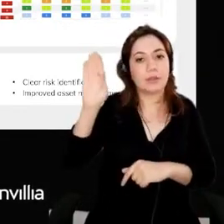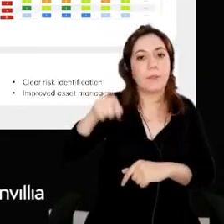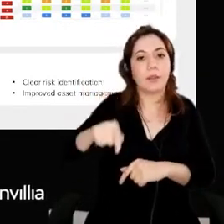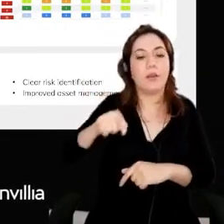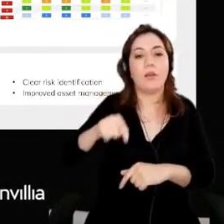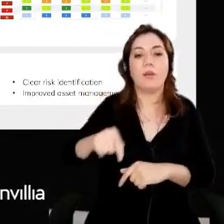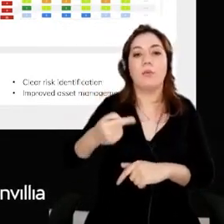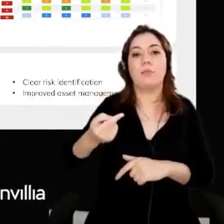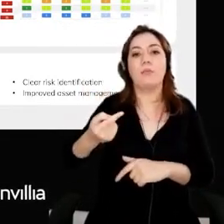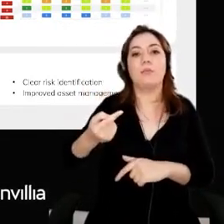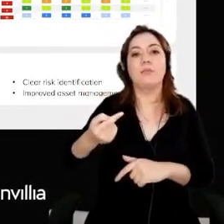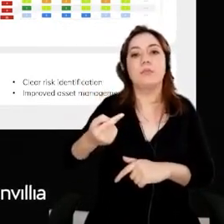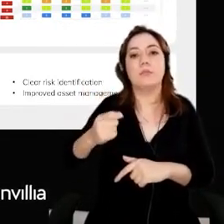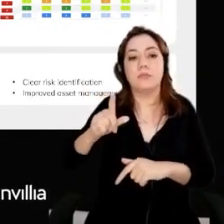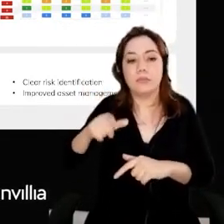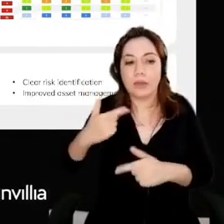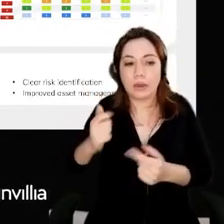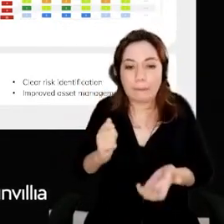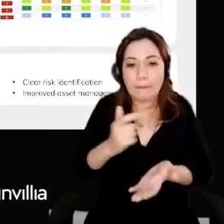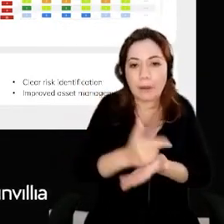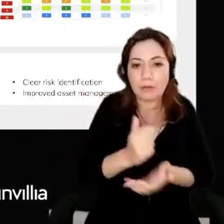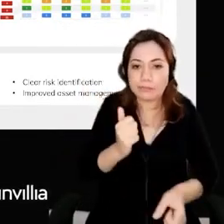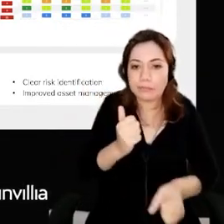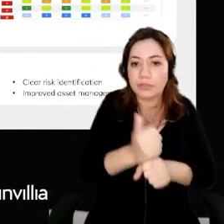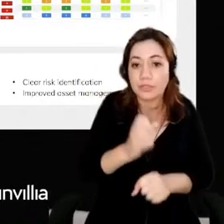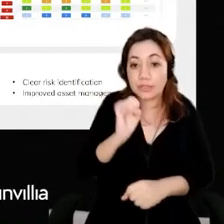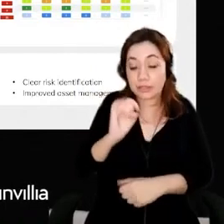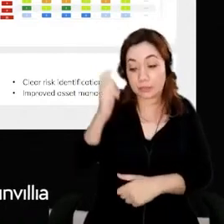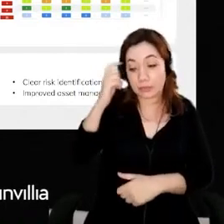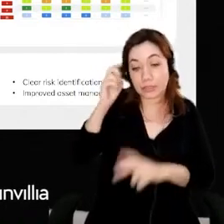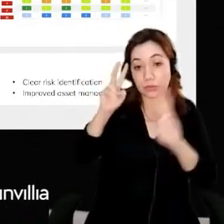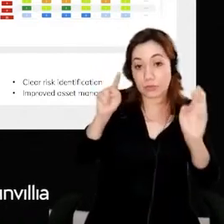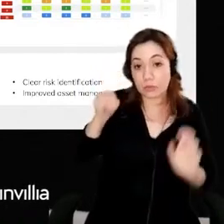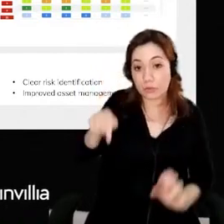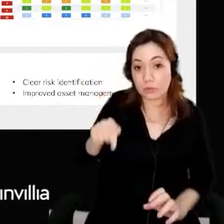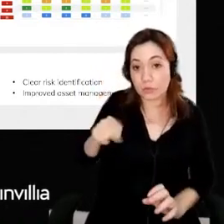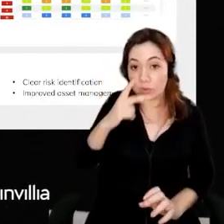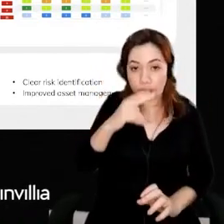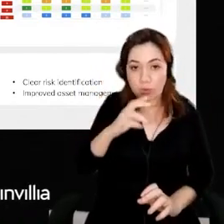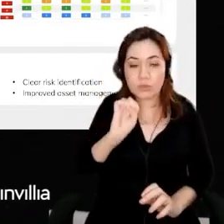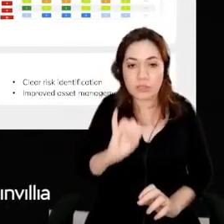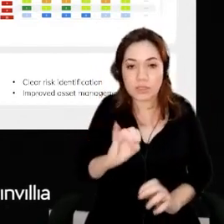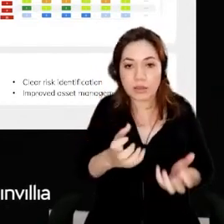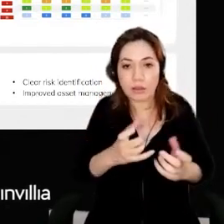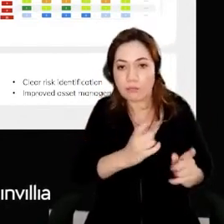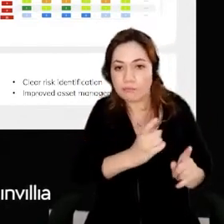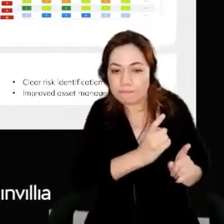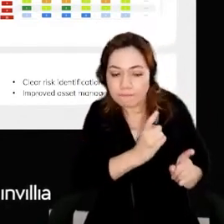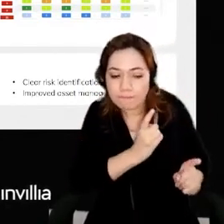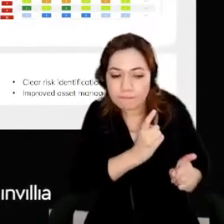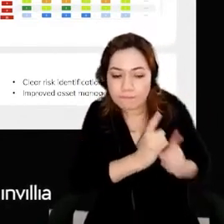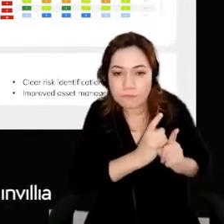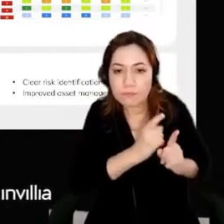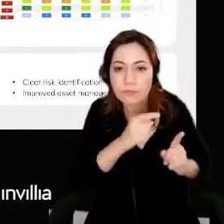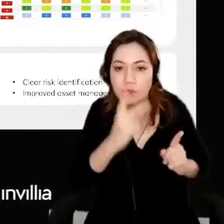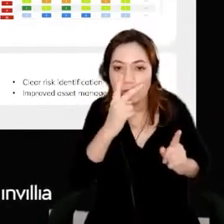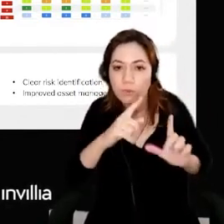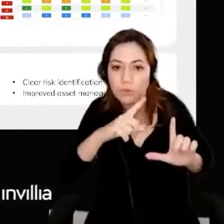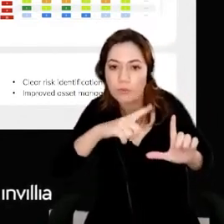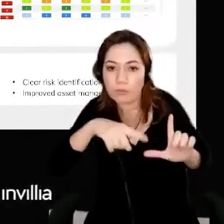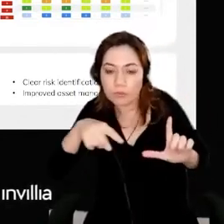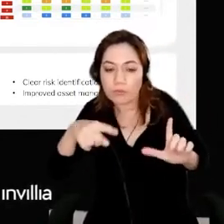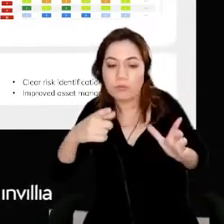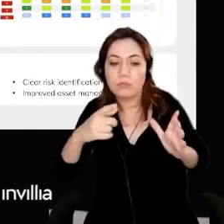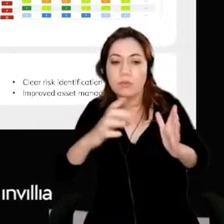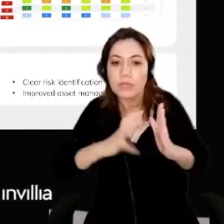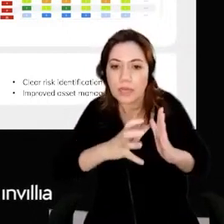be able to do something like that, you have to first of all identify what are all of the critical data sources that they need, you know, to be able to go